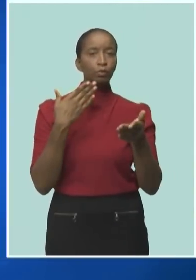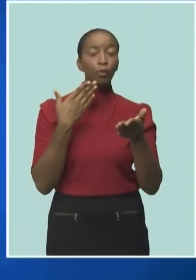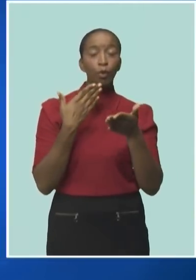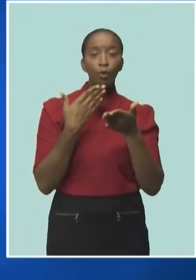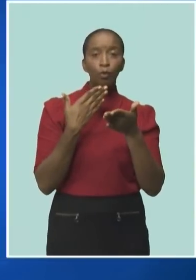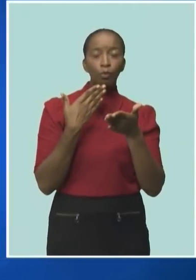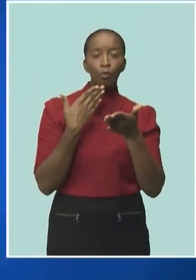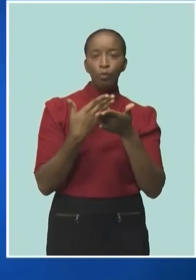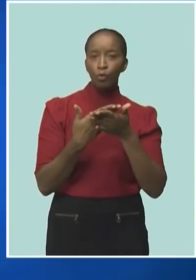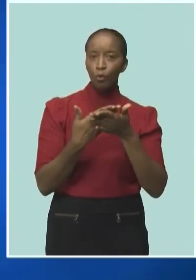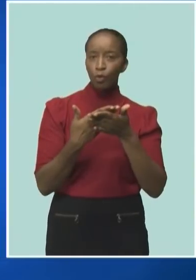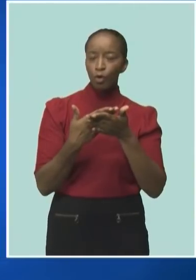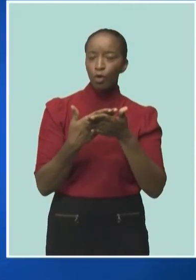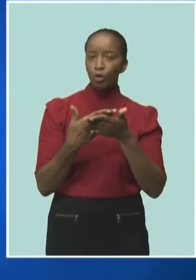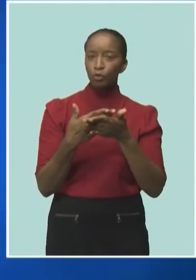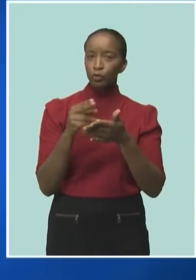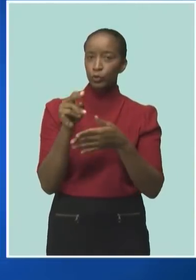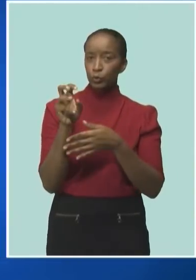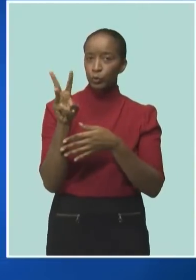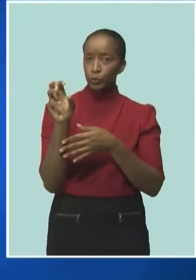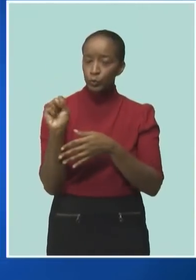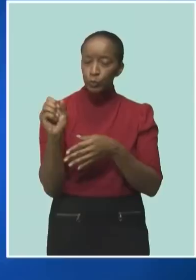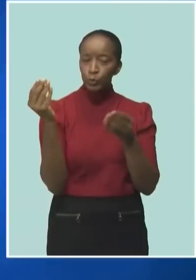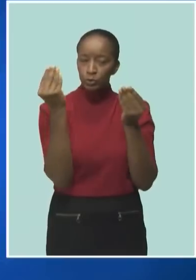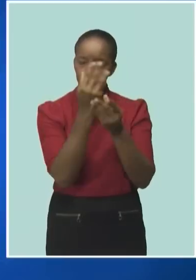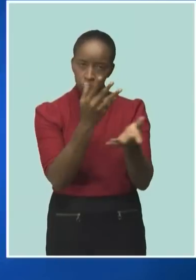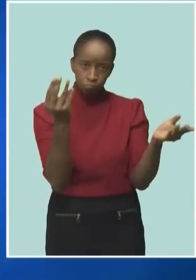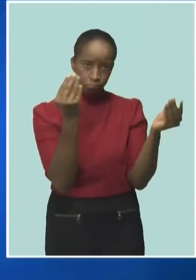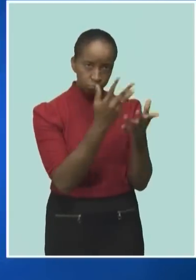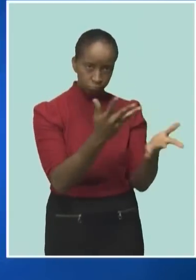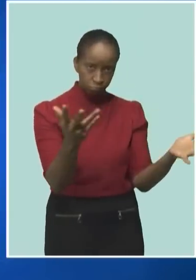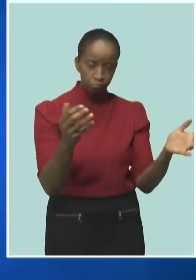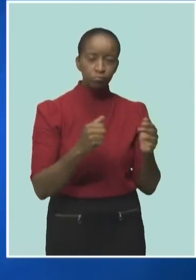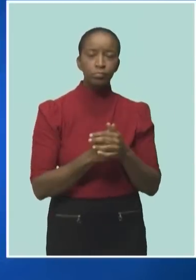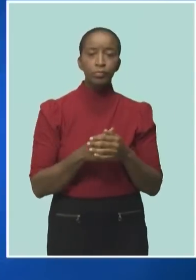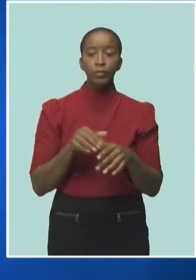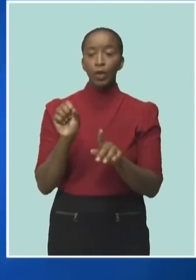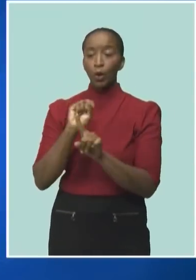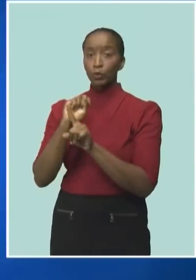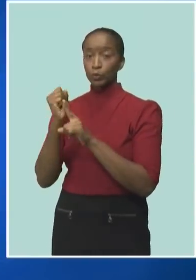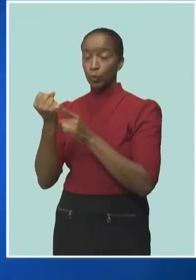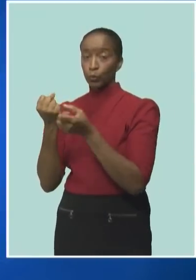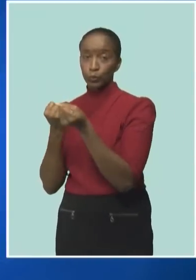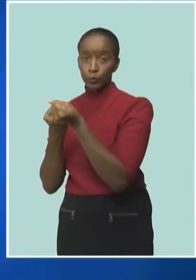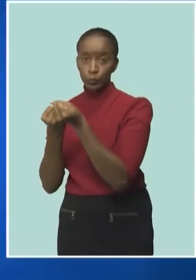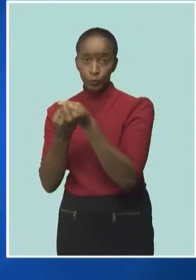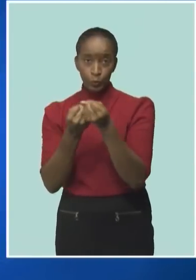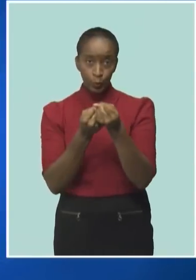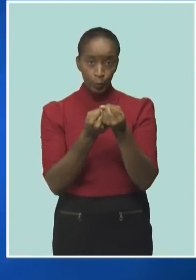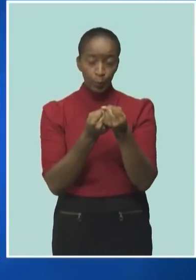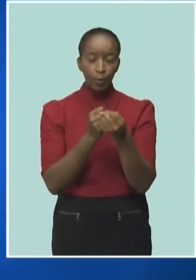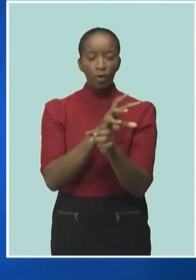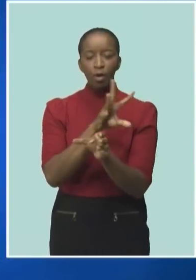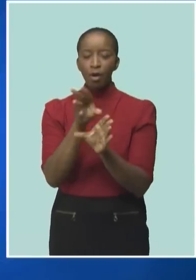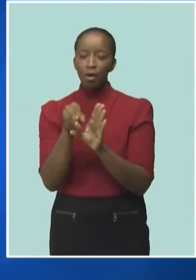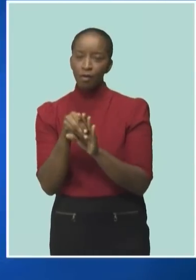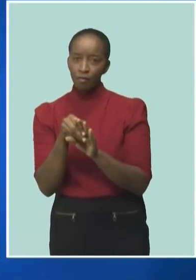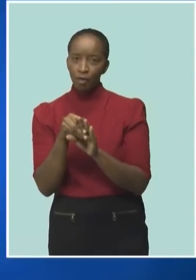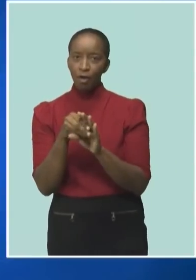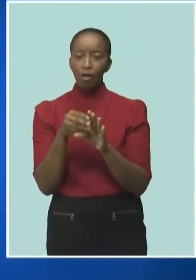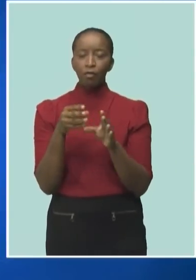Intentionally including gospel sharing in the social ministry helps bridge the gap between physical and